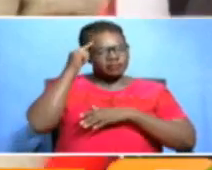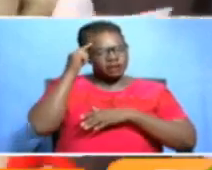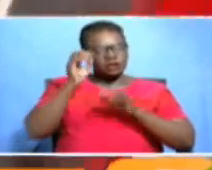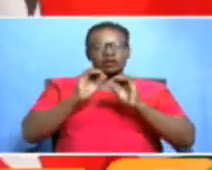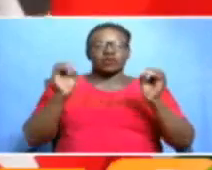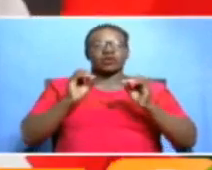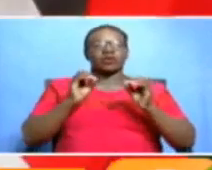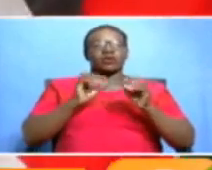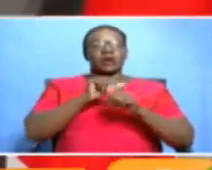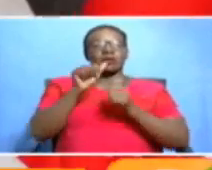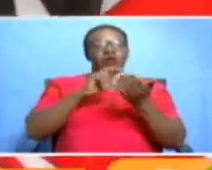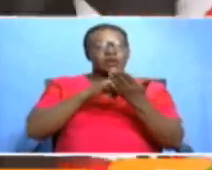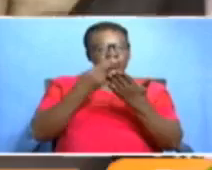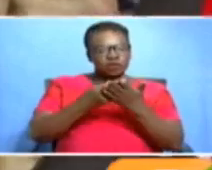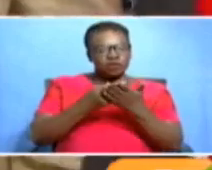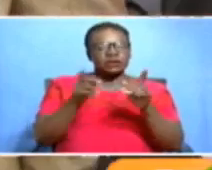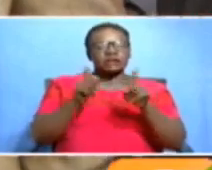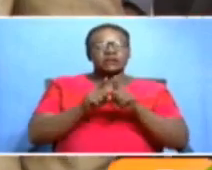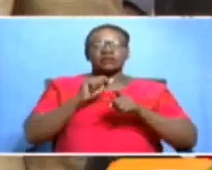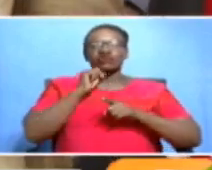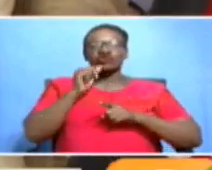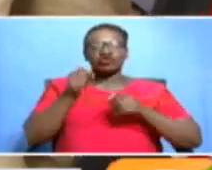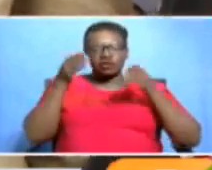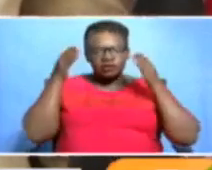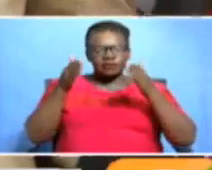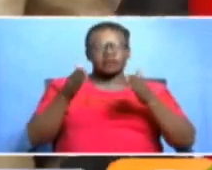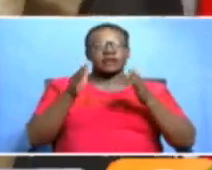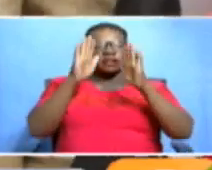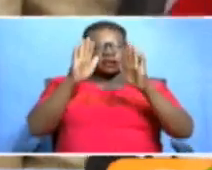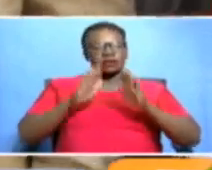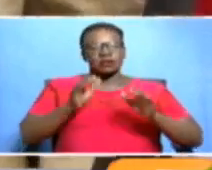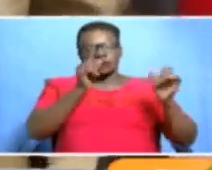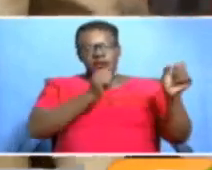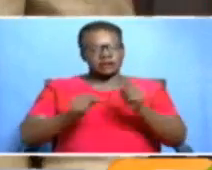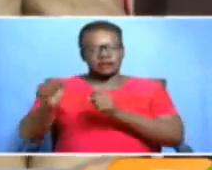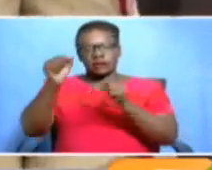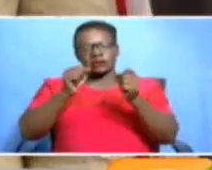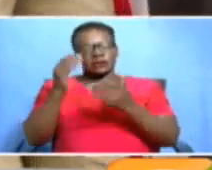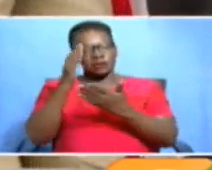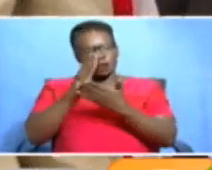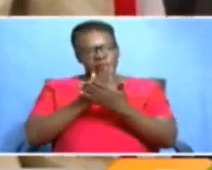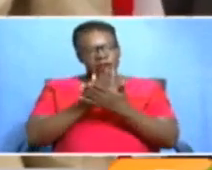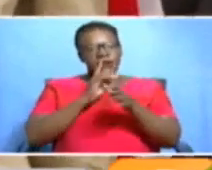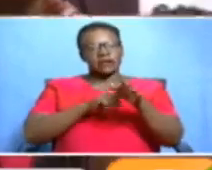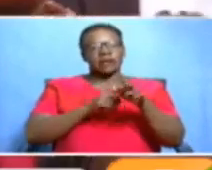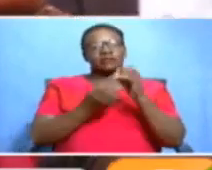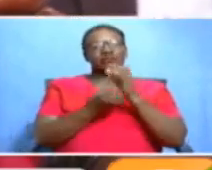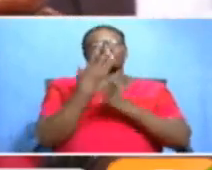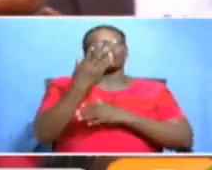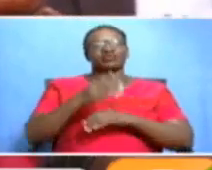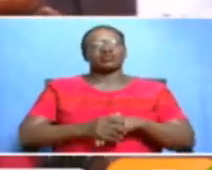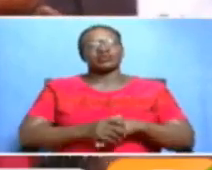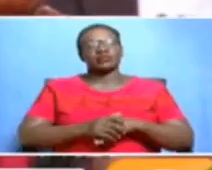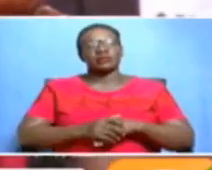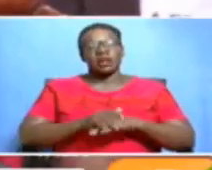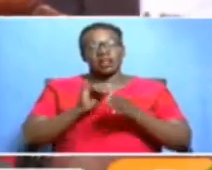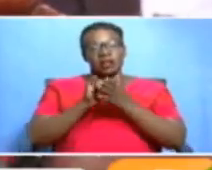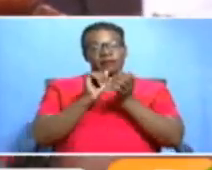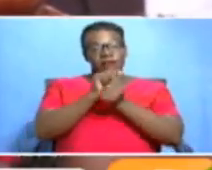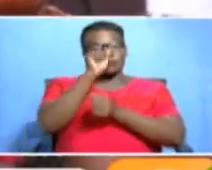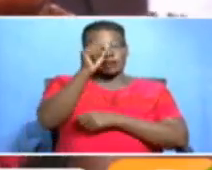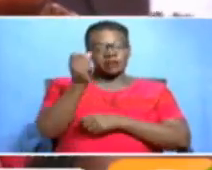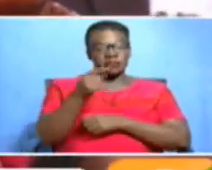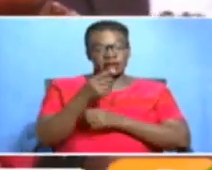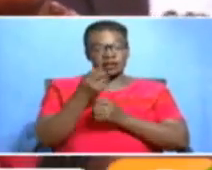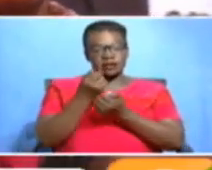resource constraints and was not given the necessary strategic interventions at the inception stage. That was the 15th of December